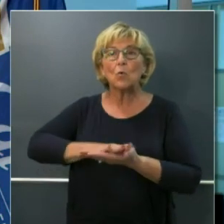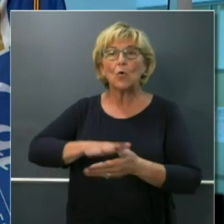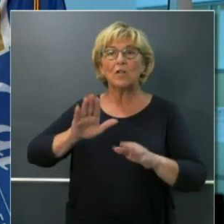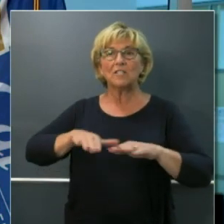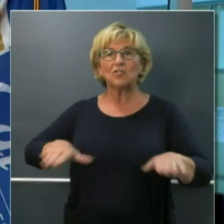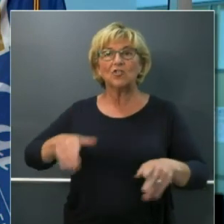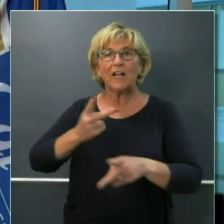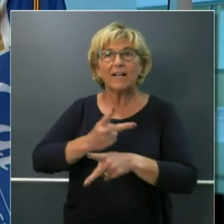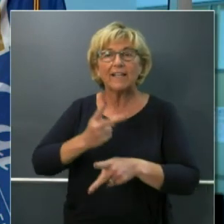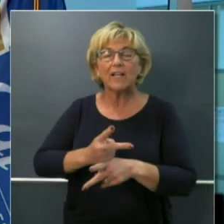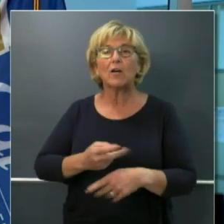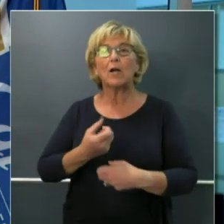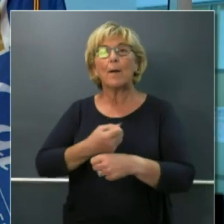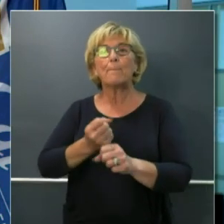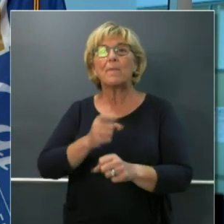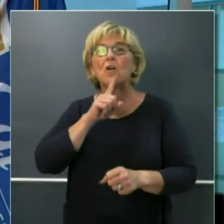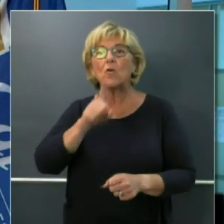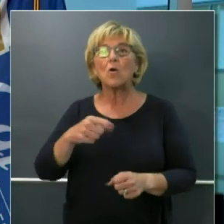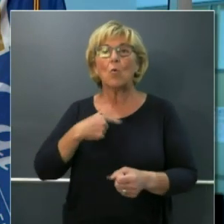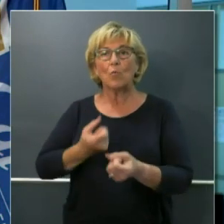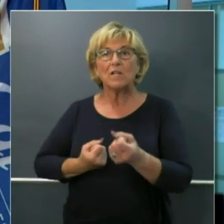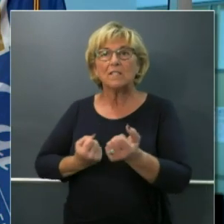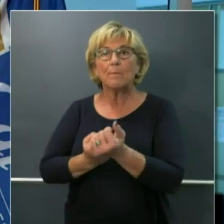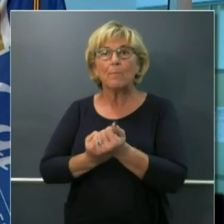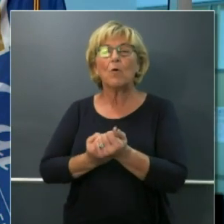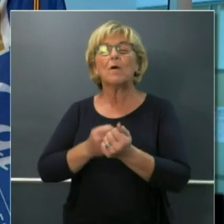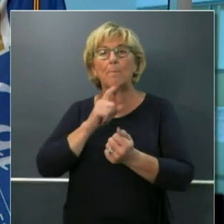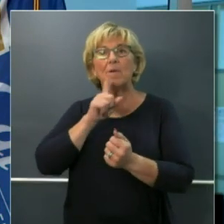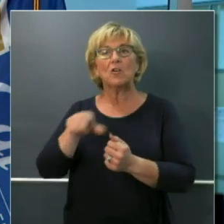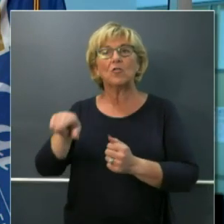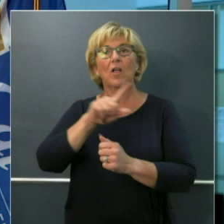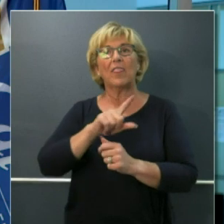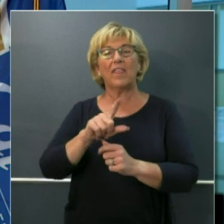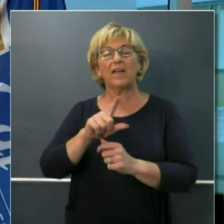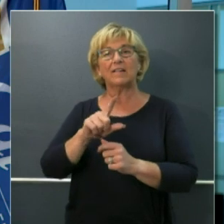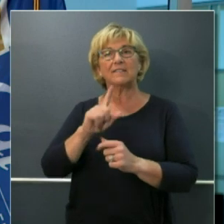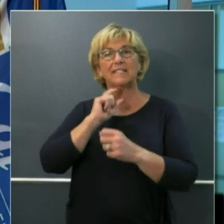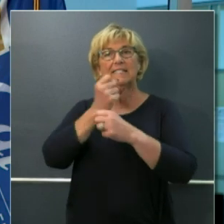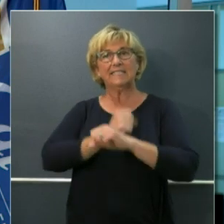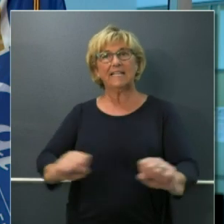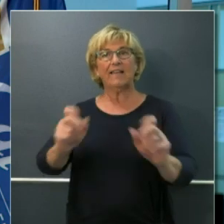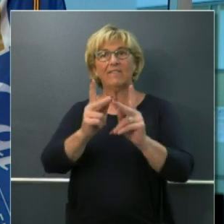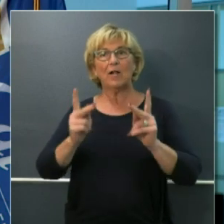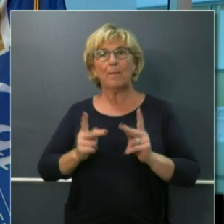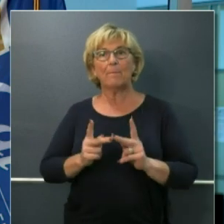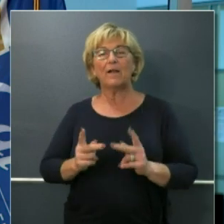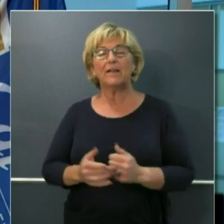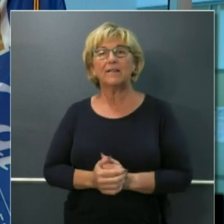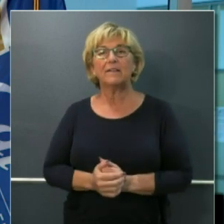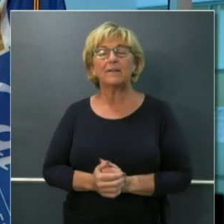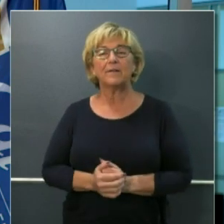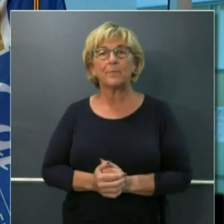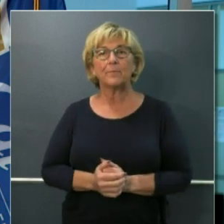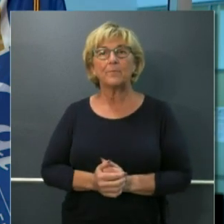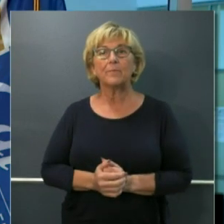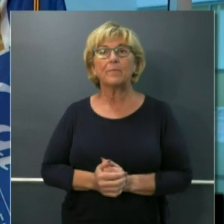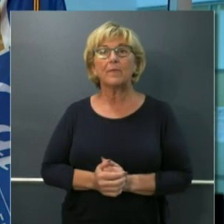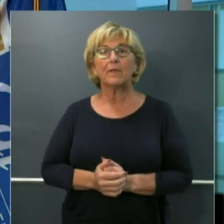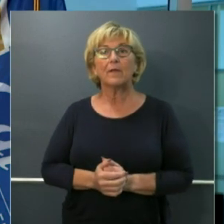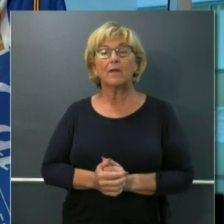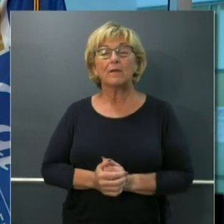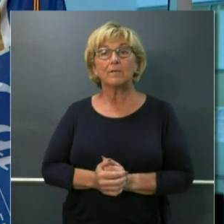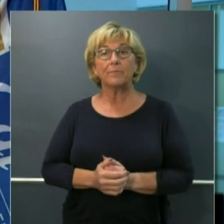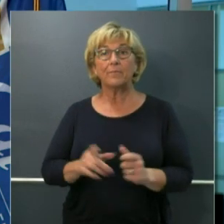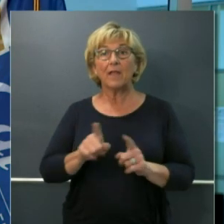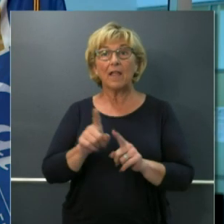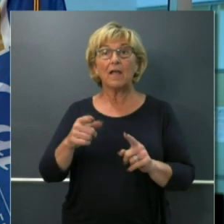care facilities, making sure that we support and make sure those environments are safe for them. And that's what this next period is all about. And most importantly, and